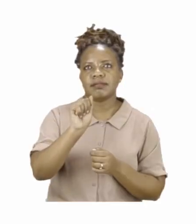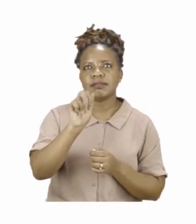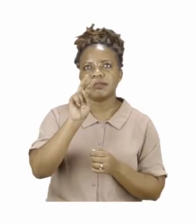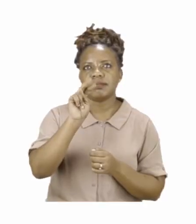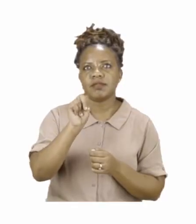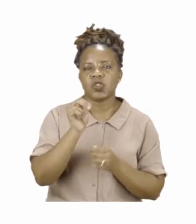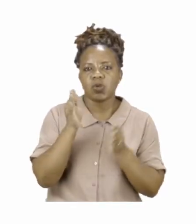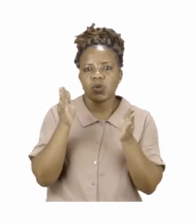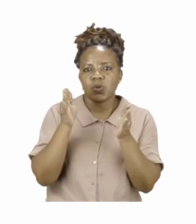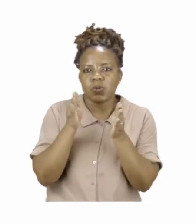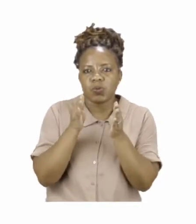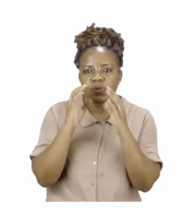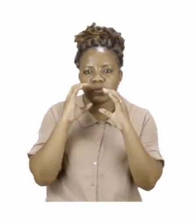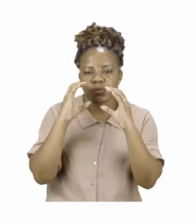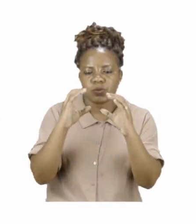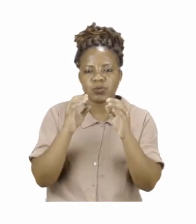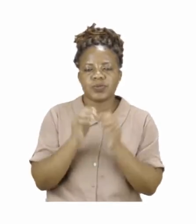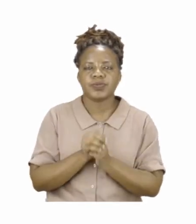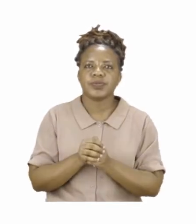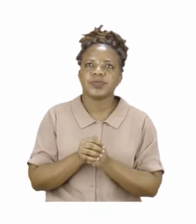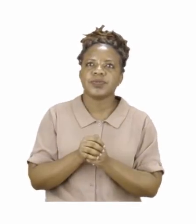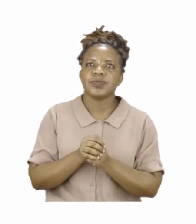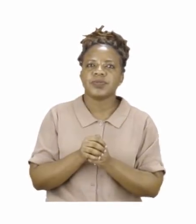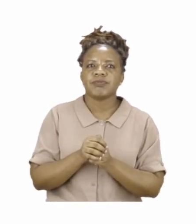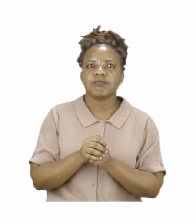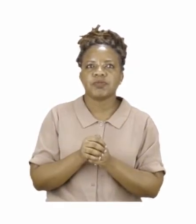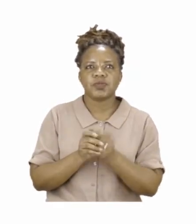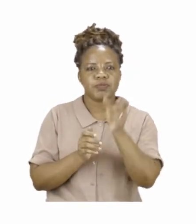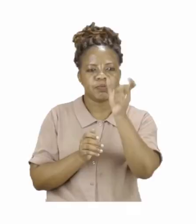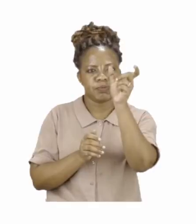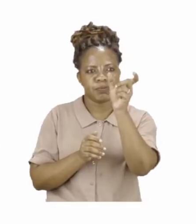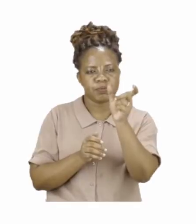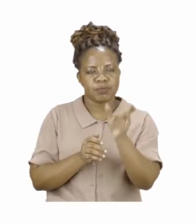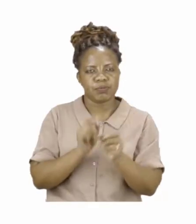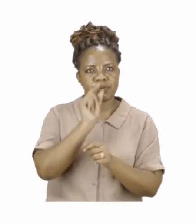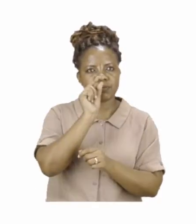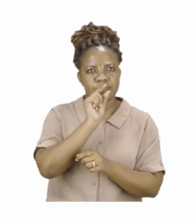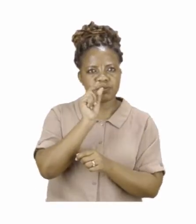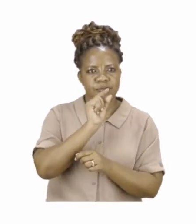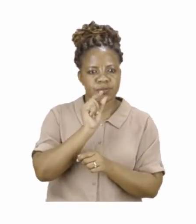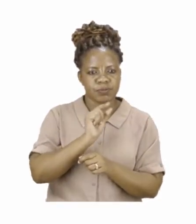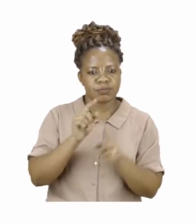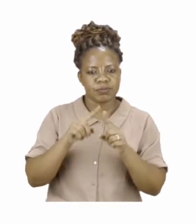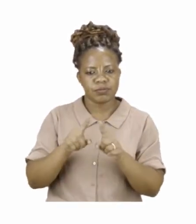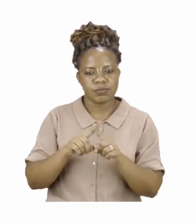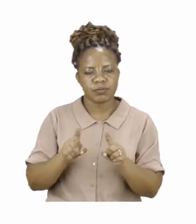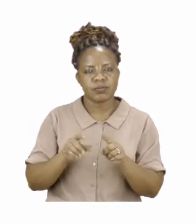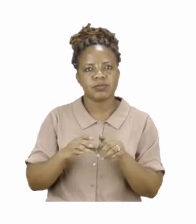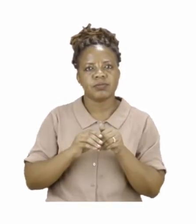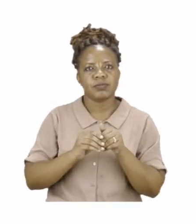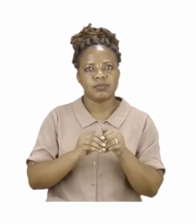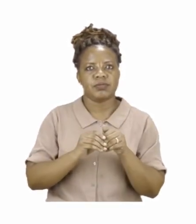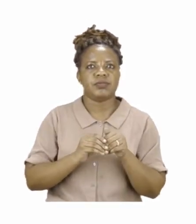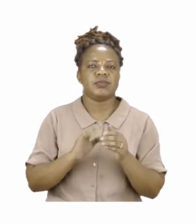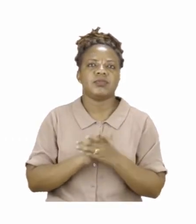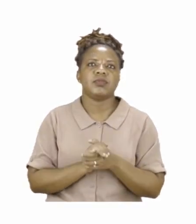So these are our words and our types of transport. Please, please, please, boys and girls, if you're not sure, you can